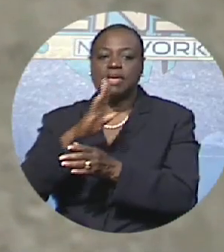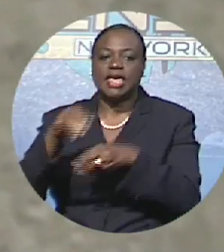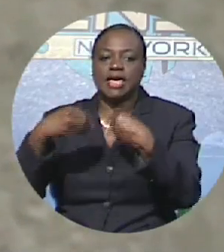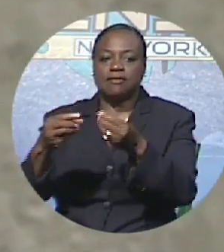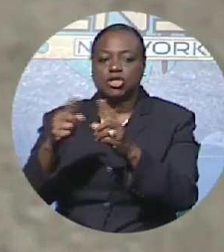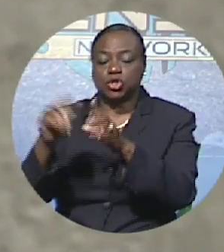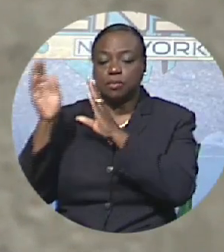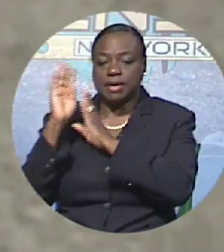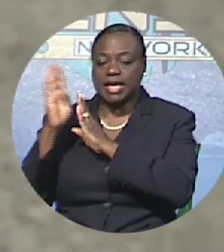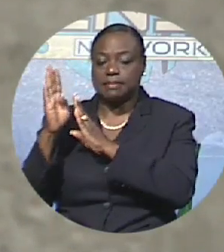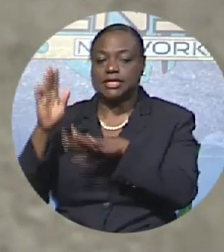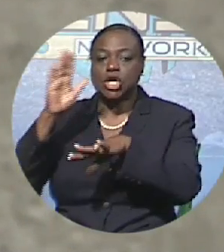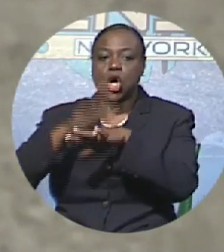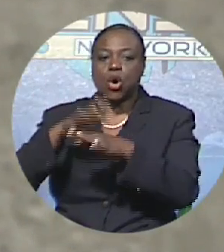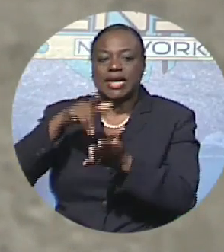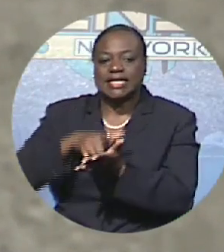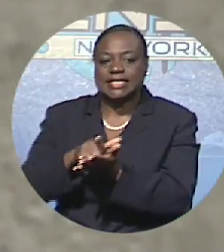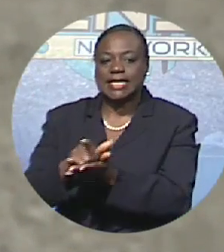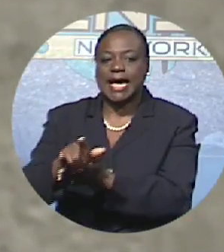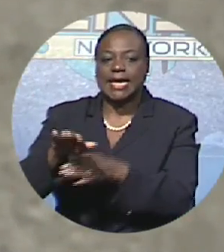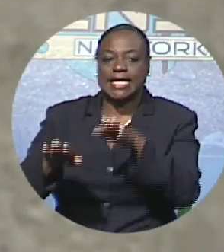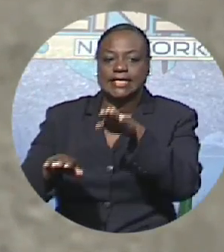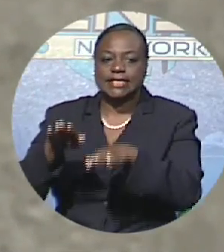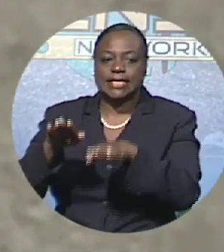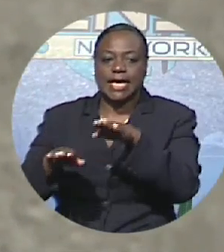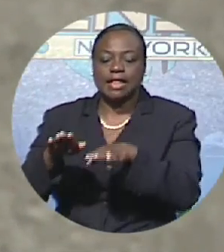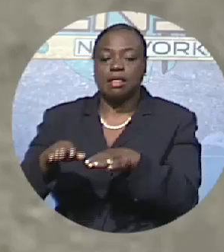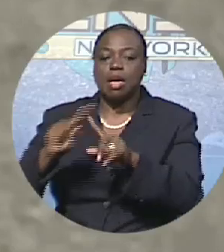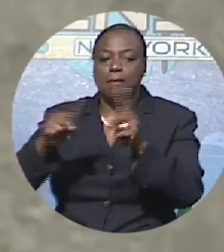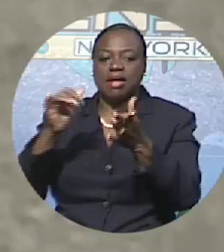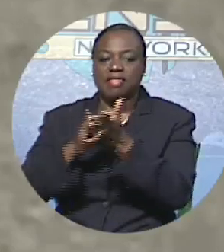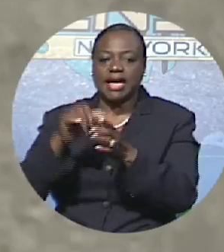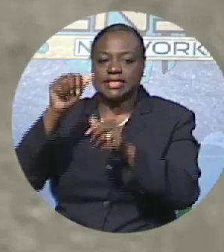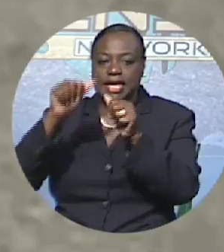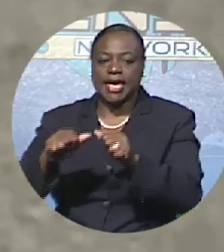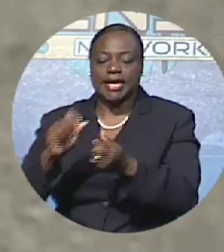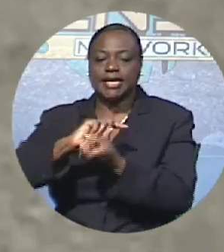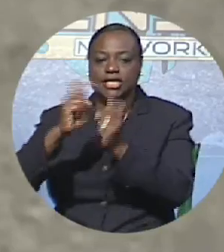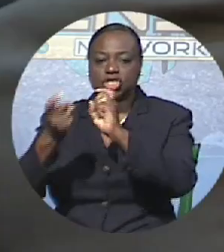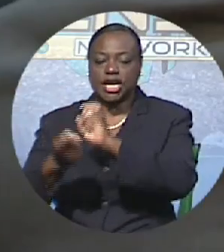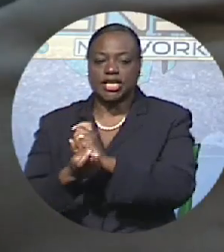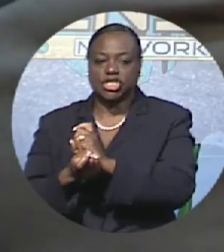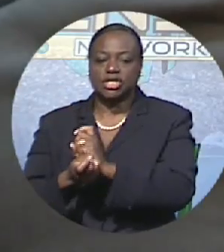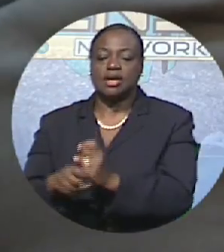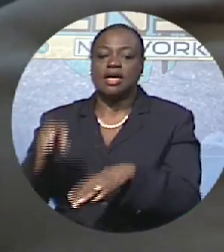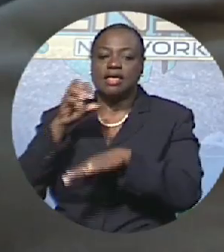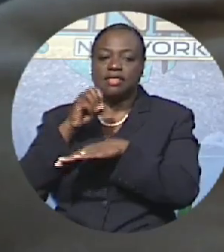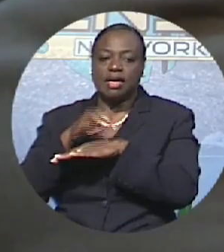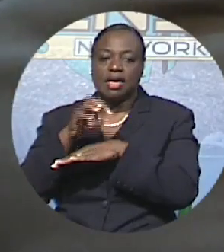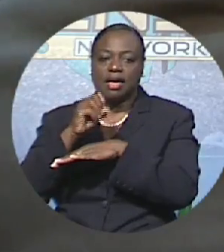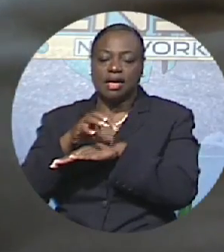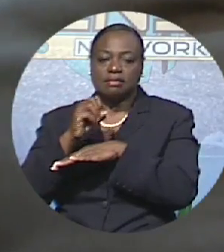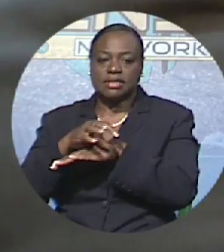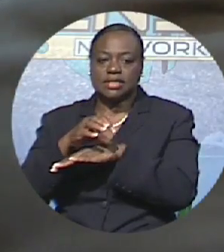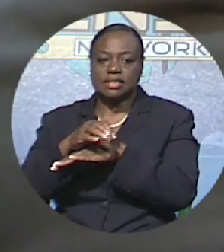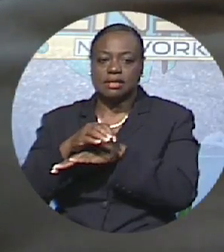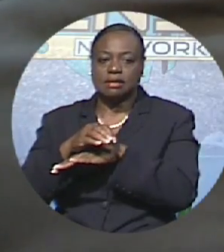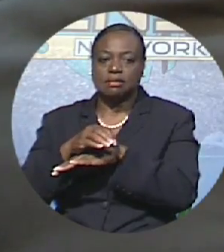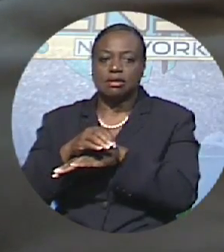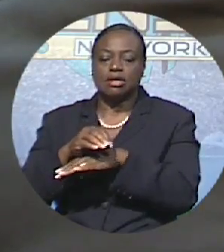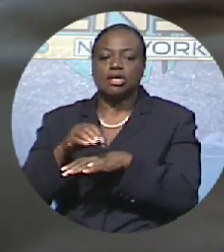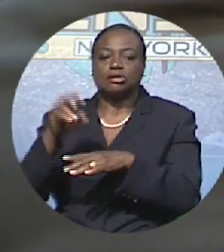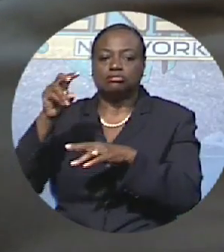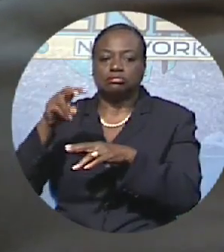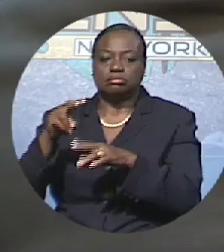in accordance with legislation in place. However, that could change. The Council's Economic Committee Chairman, Reverend Patrick Paul blasted